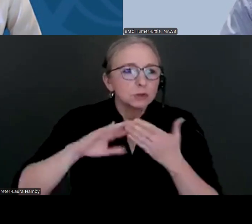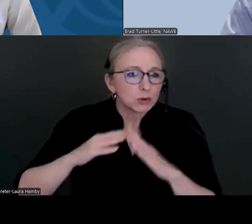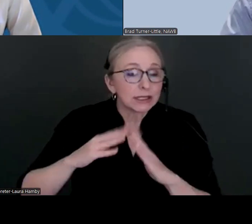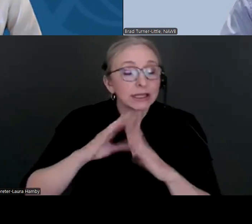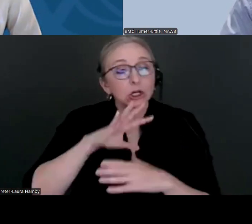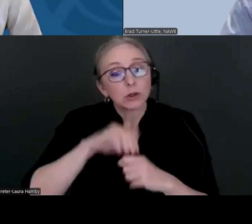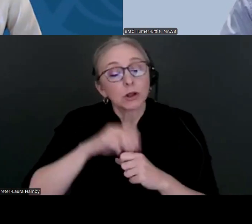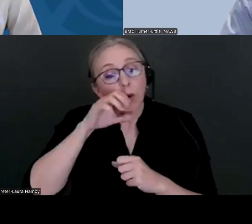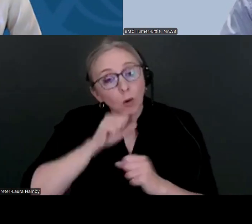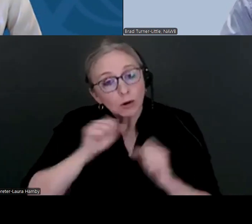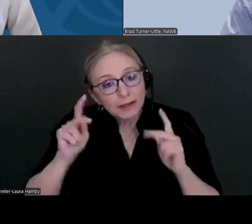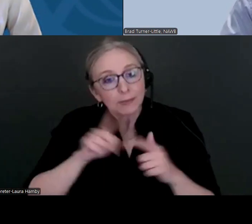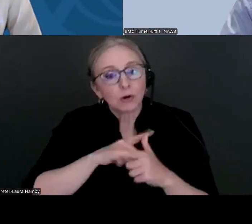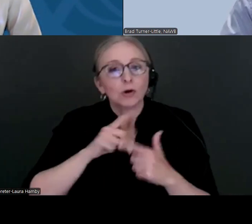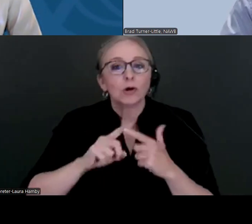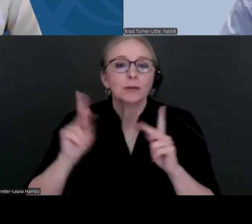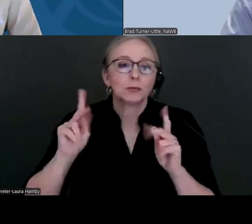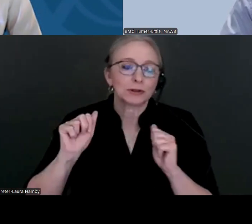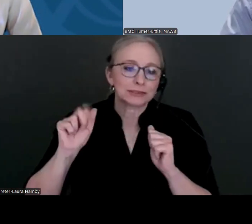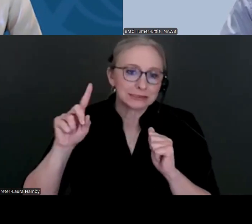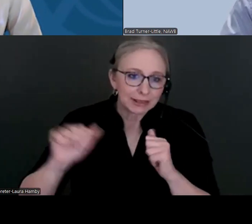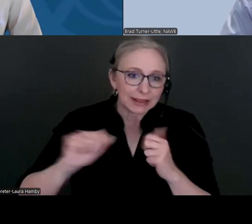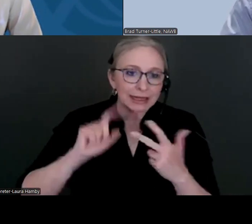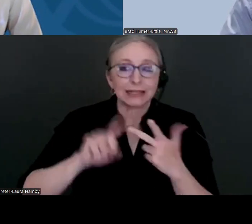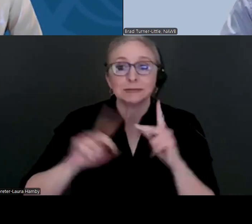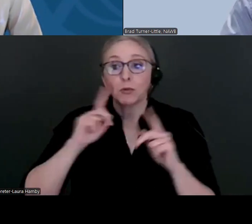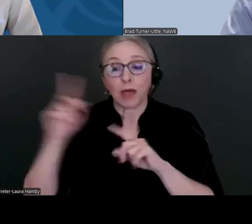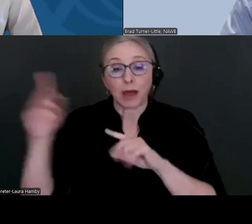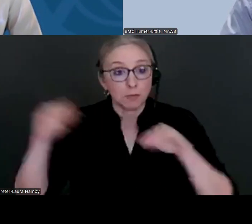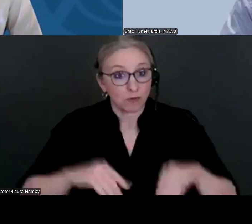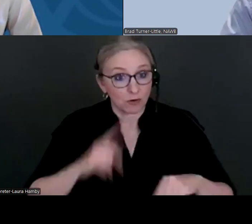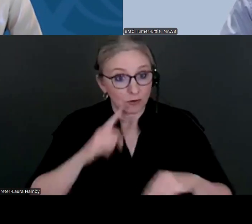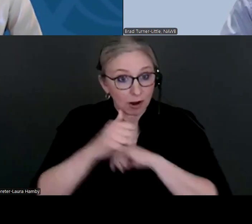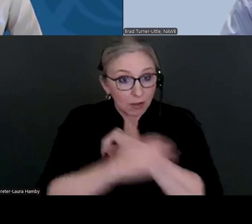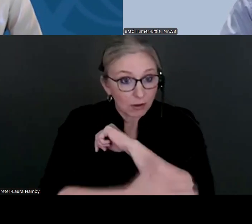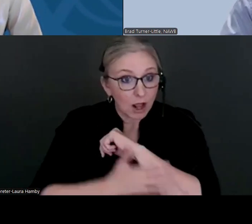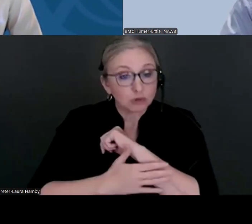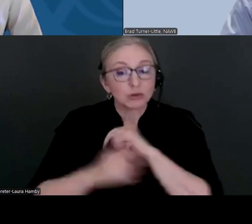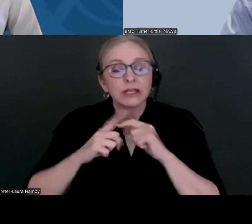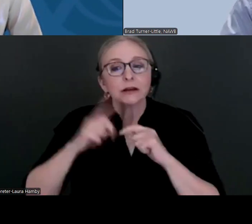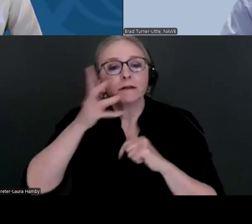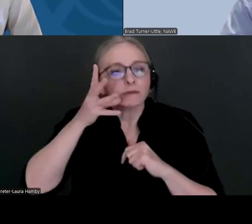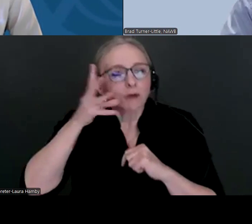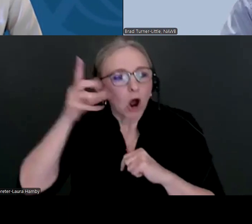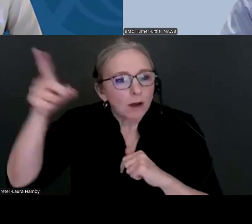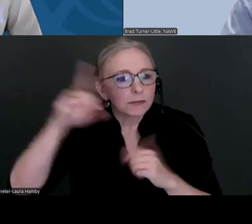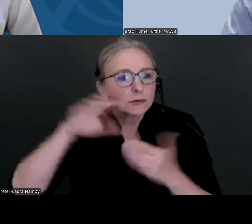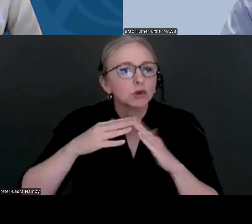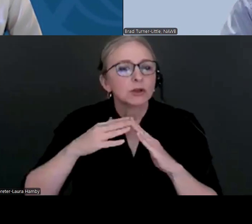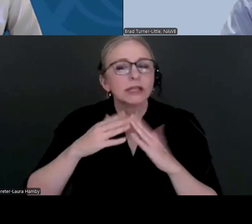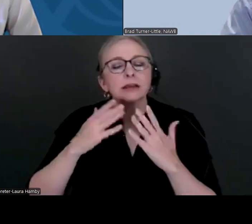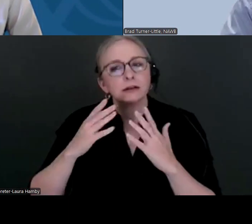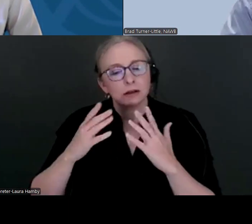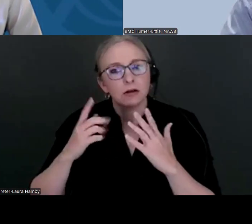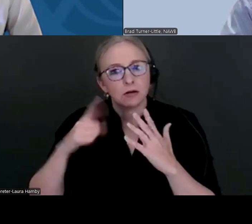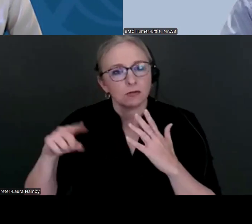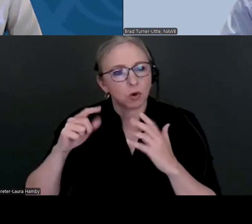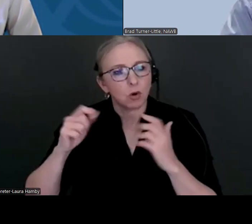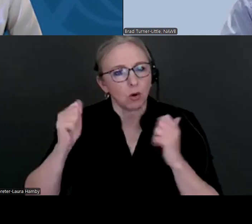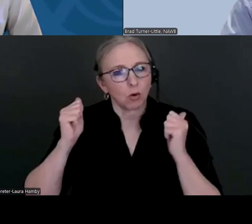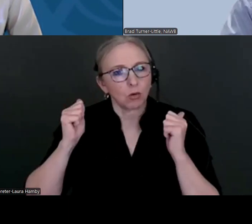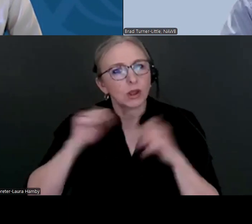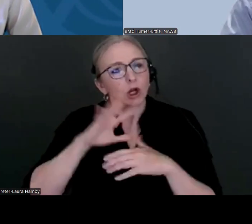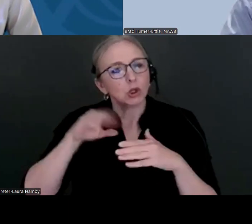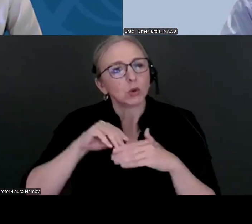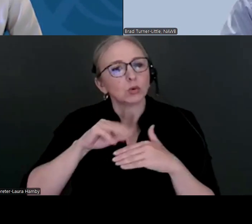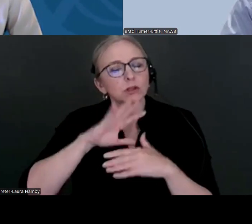example, older adults, people with disabilities, the immigrant community, rural communities, and perhaps justice-involved populations as well. So Jen, we'll